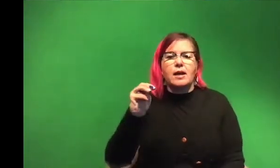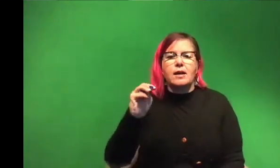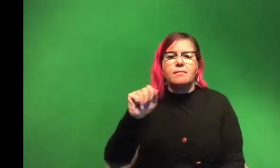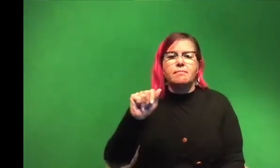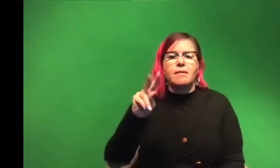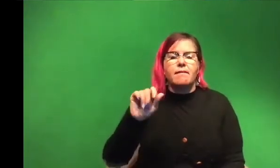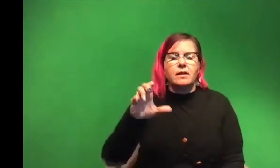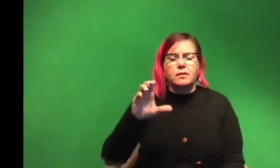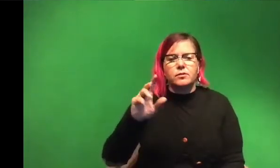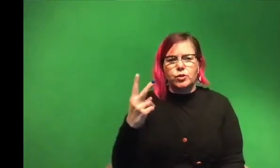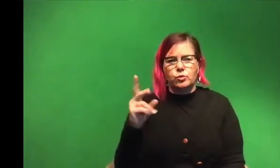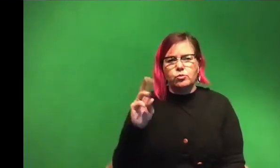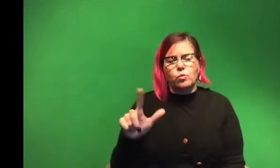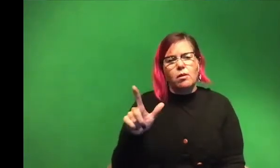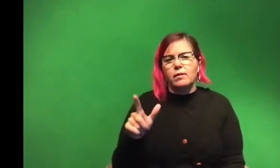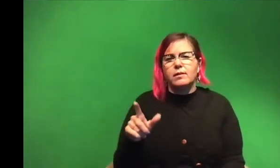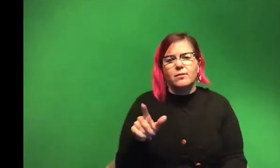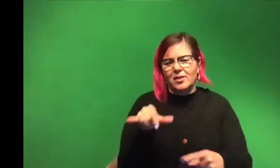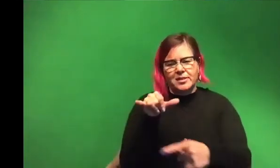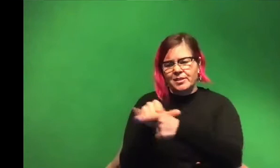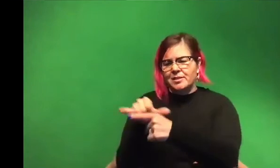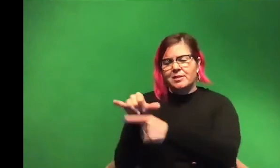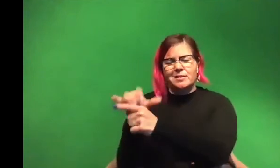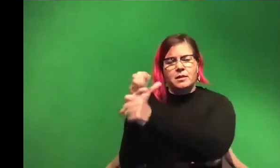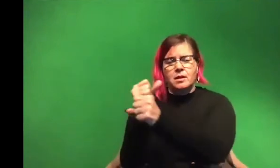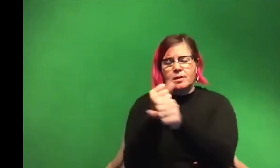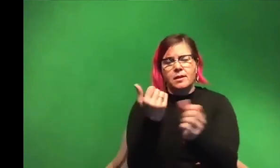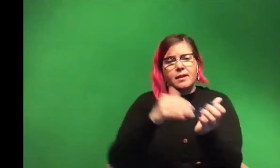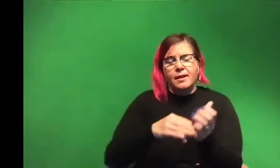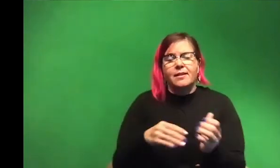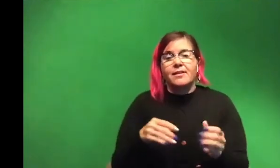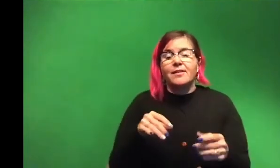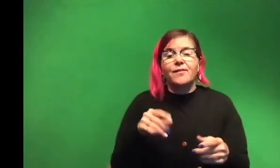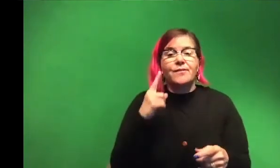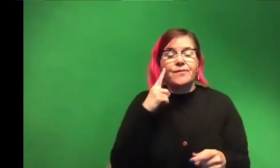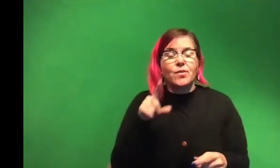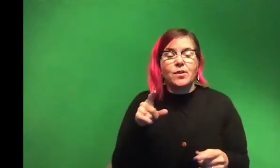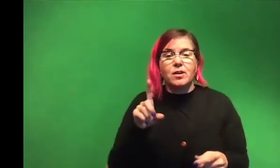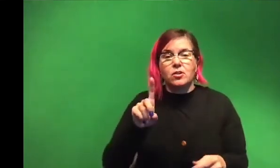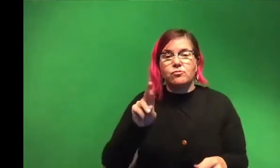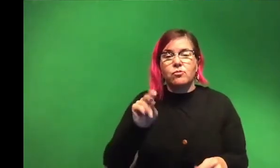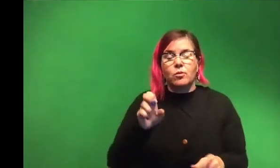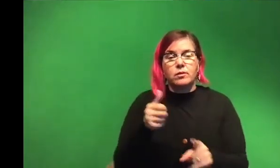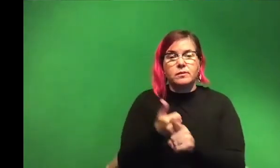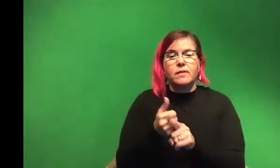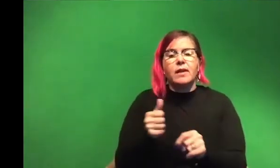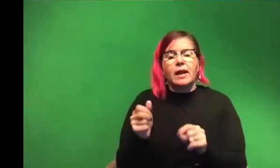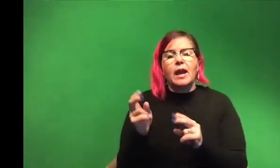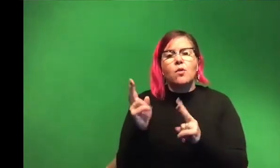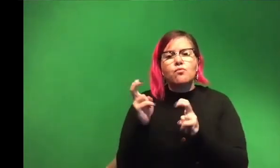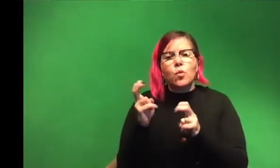Dual, which is just a really long acronym once again for for a drone that we can actually record a